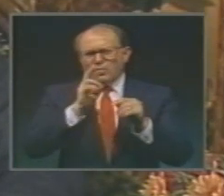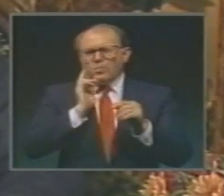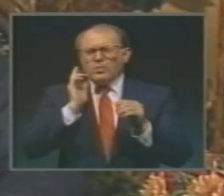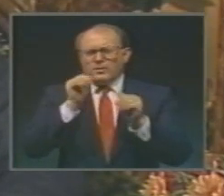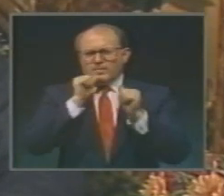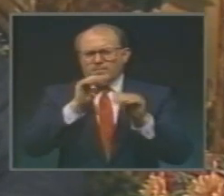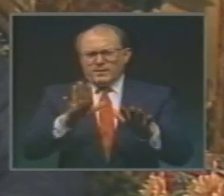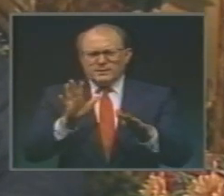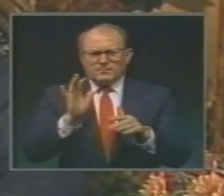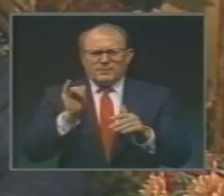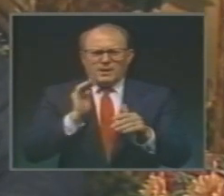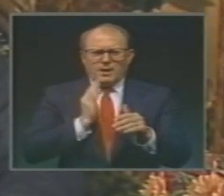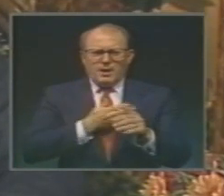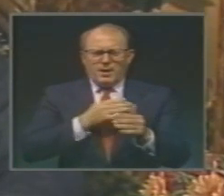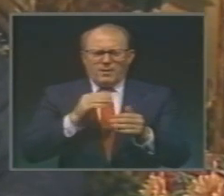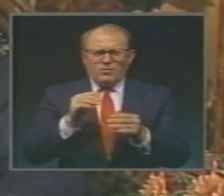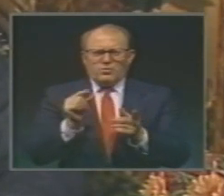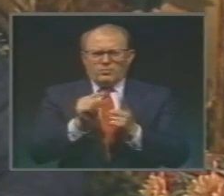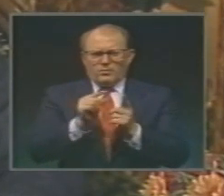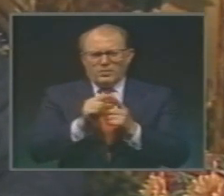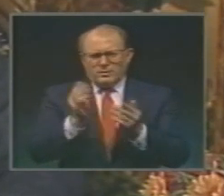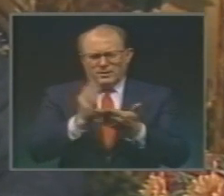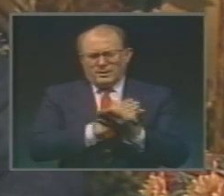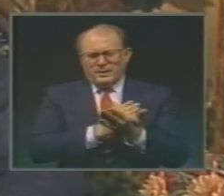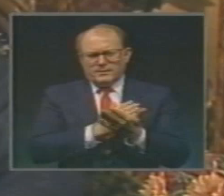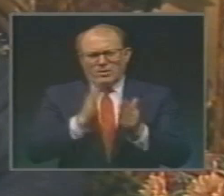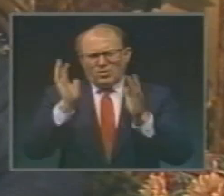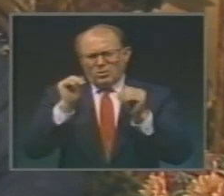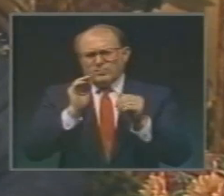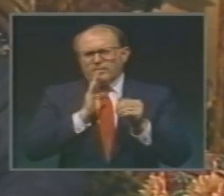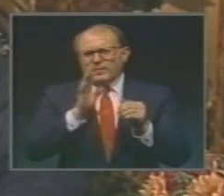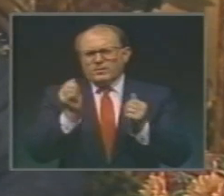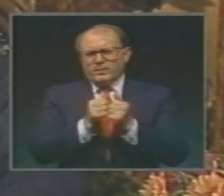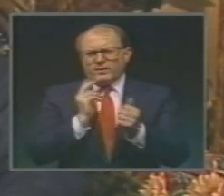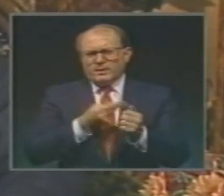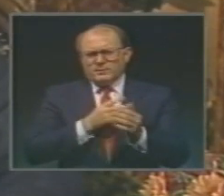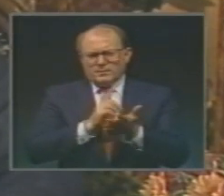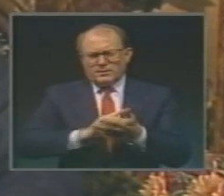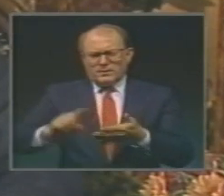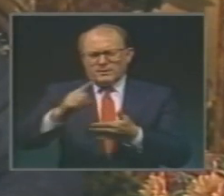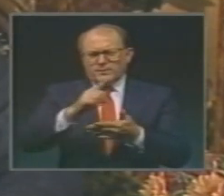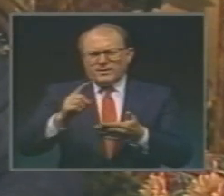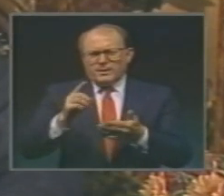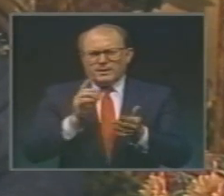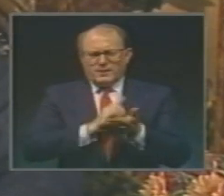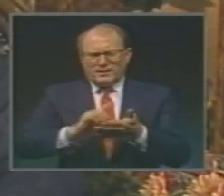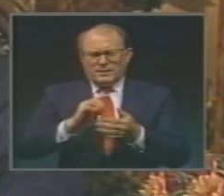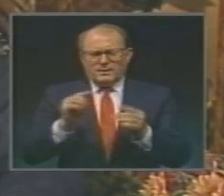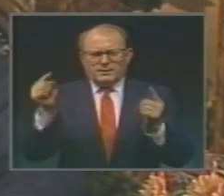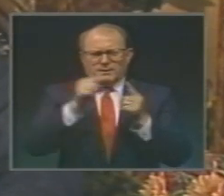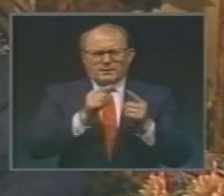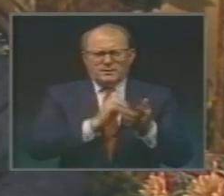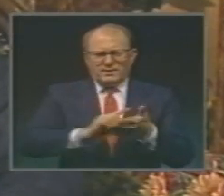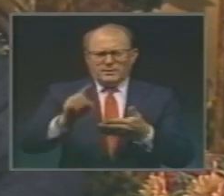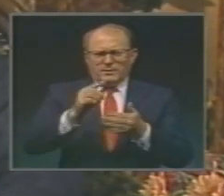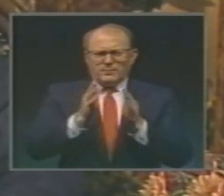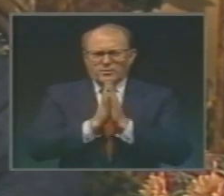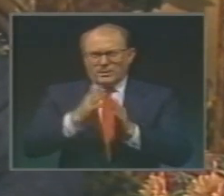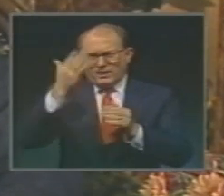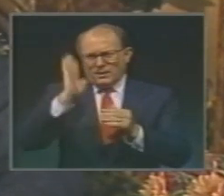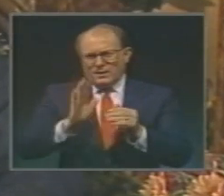by the message and by our singing and praying together. And I hope you'll be with us again next week. Until then, I pray that